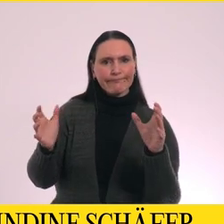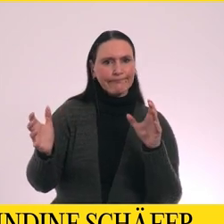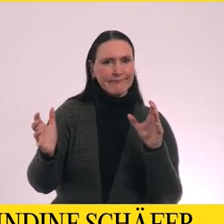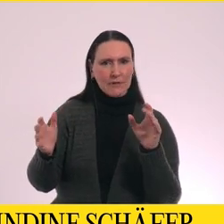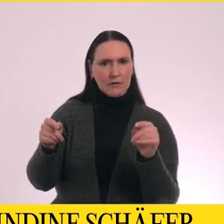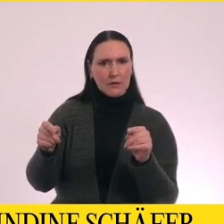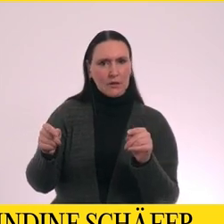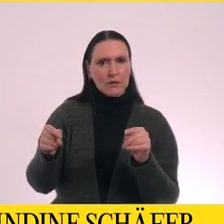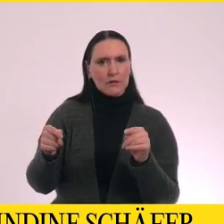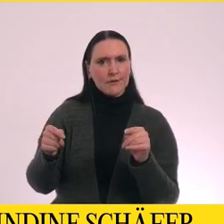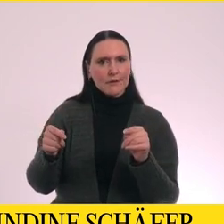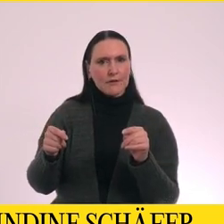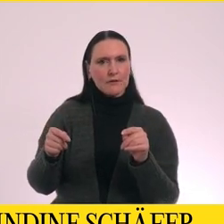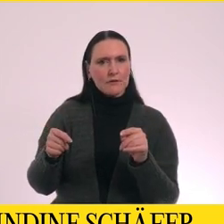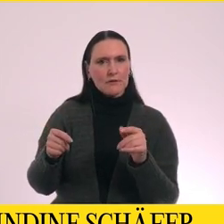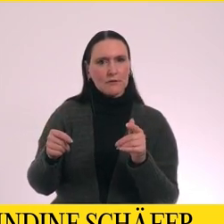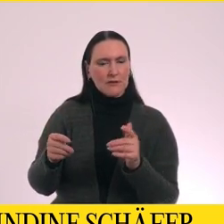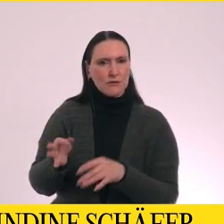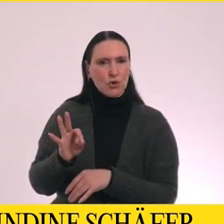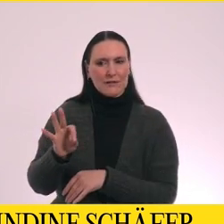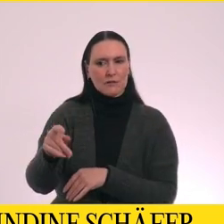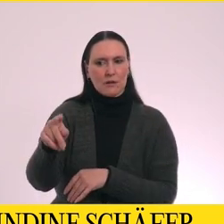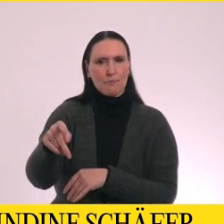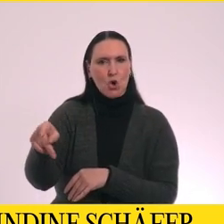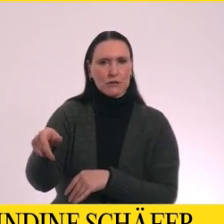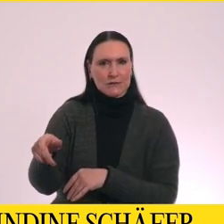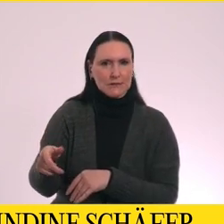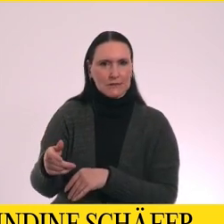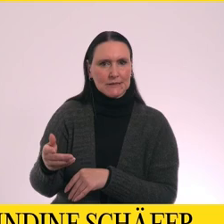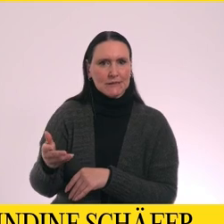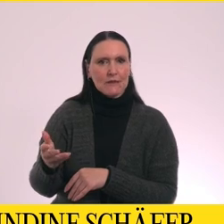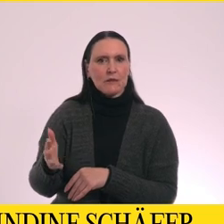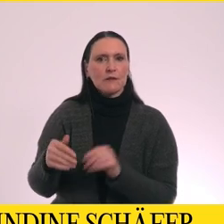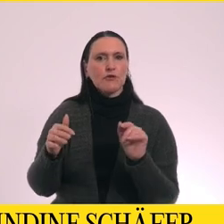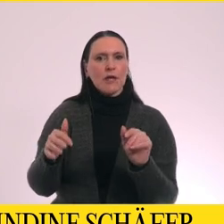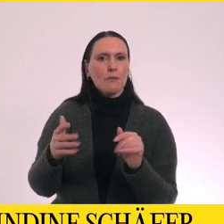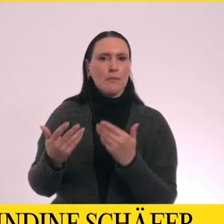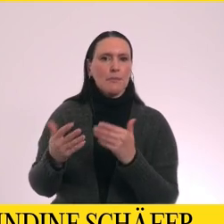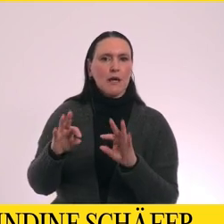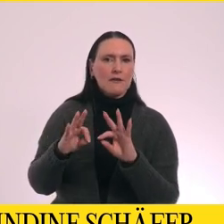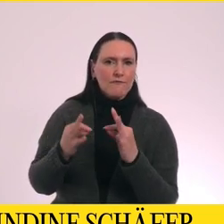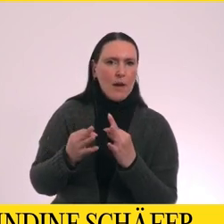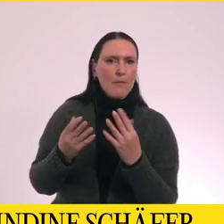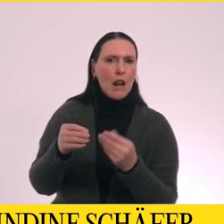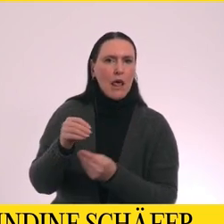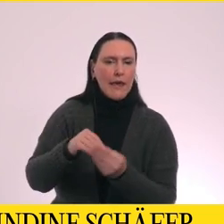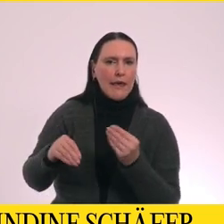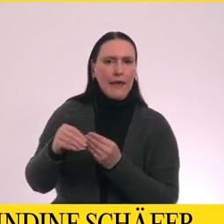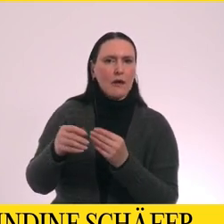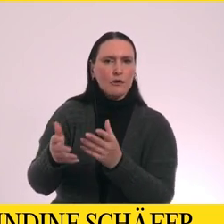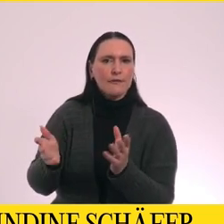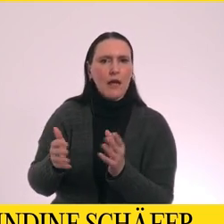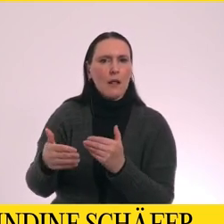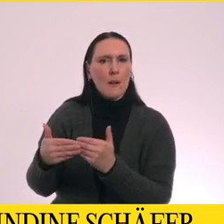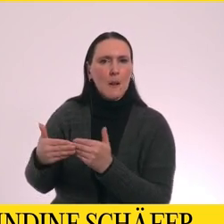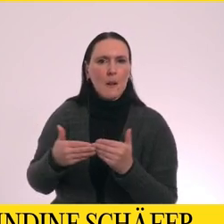the family. And I think that that's when they have families, close families, I think that's really important aspect,